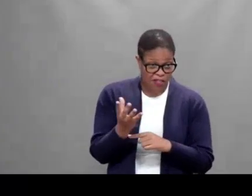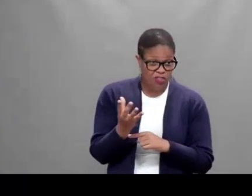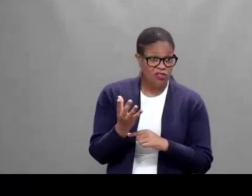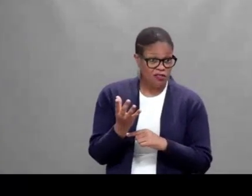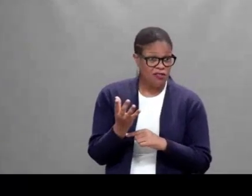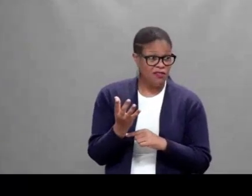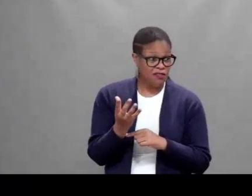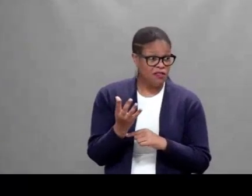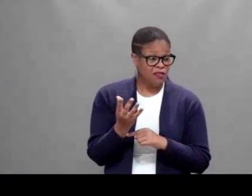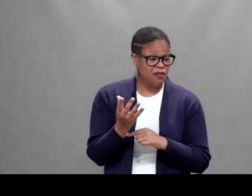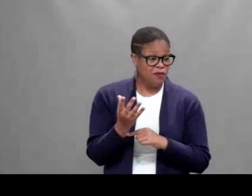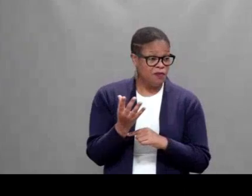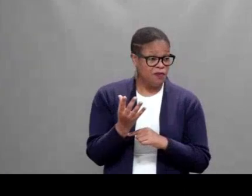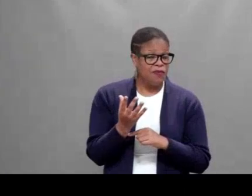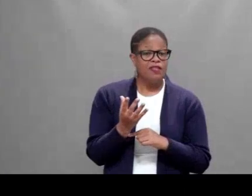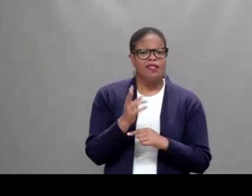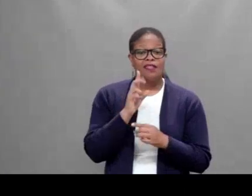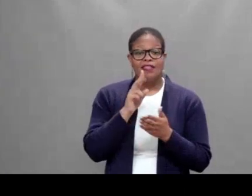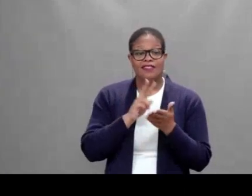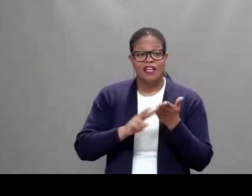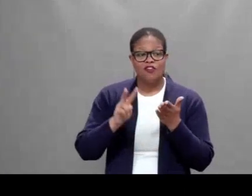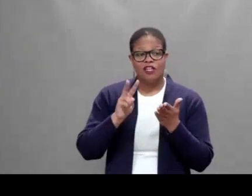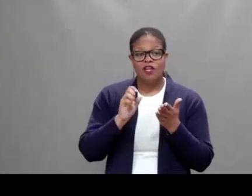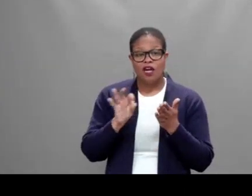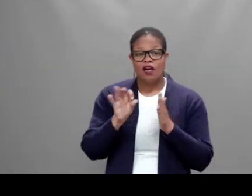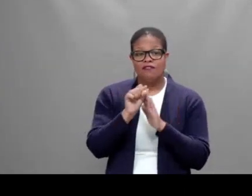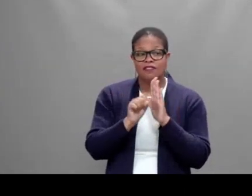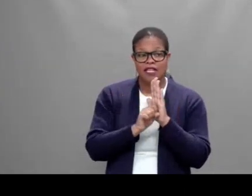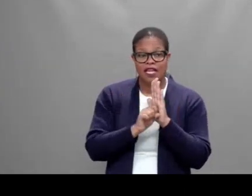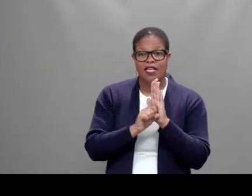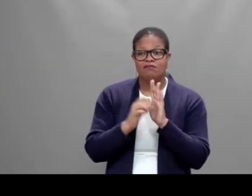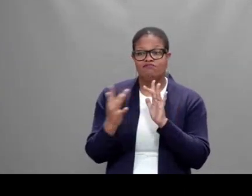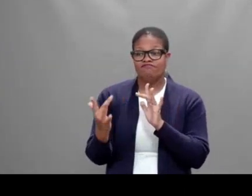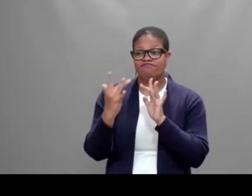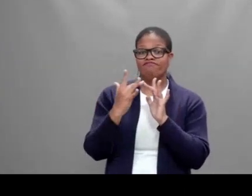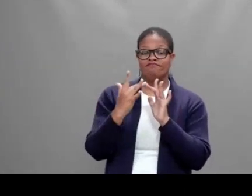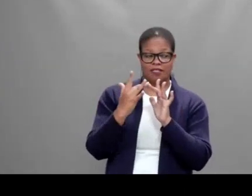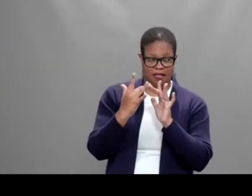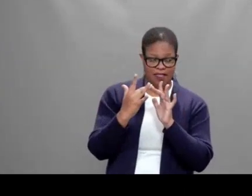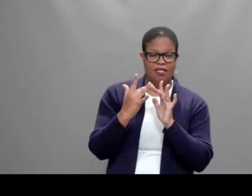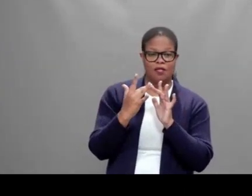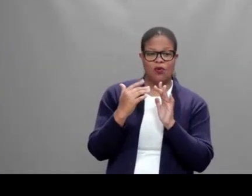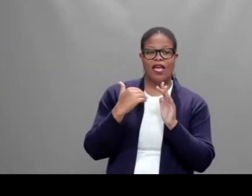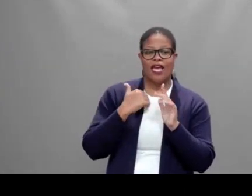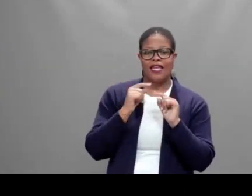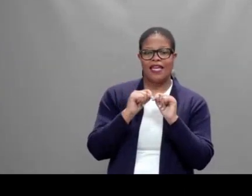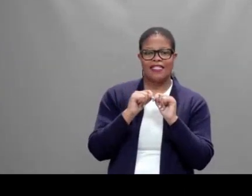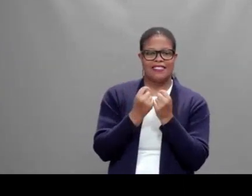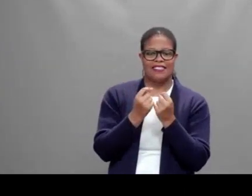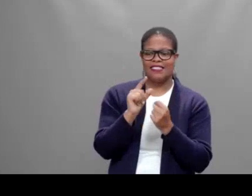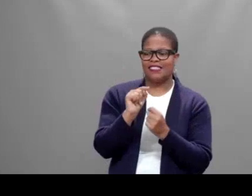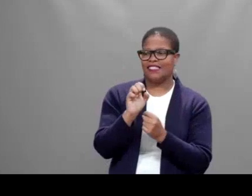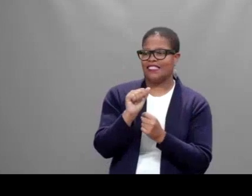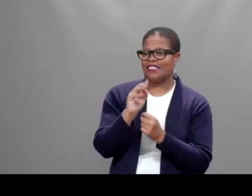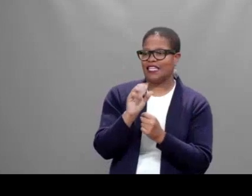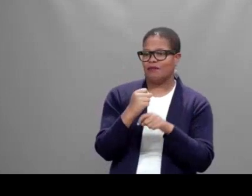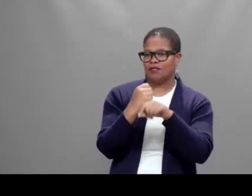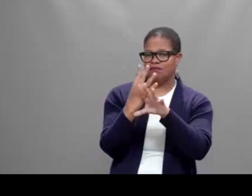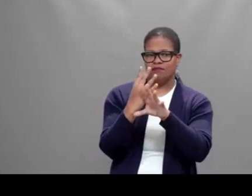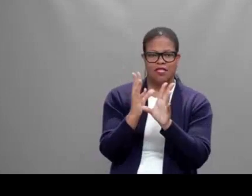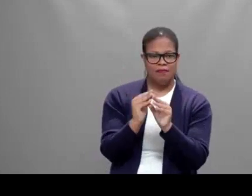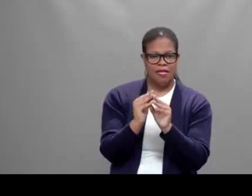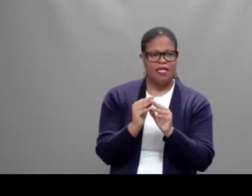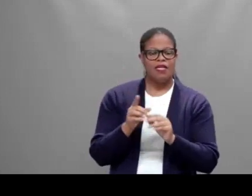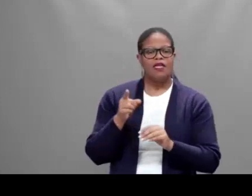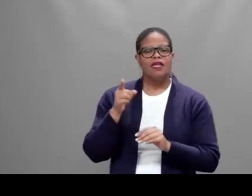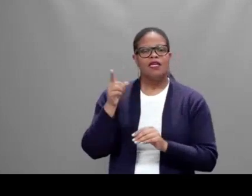information, the Secretary of State contacted me and we had a Teams meeting, and he shared